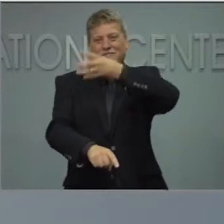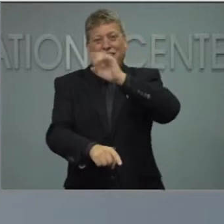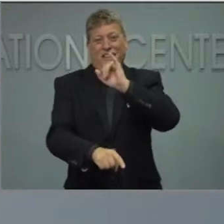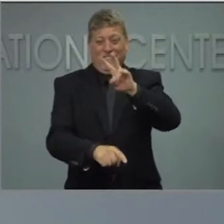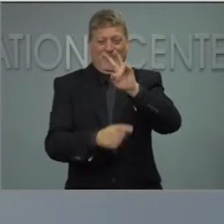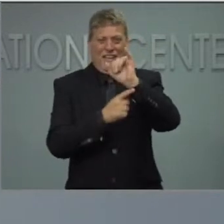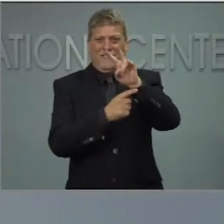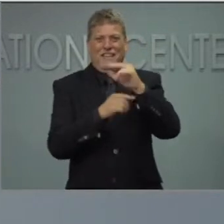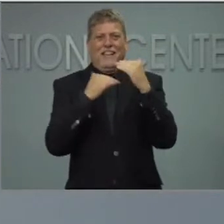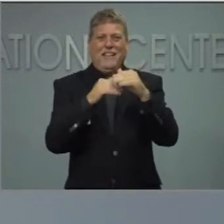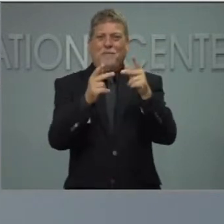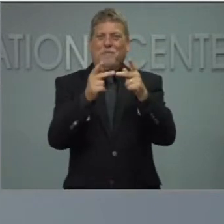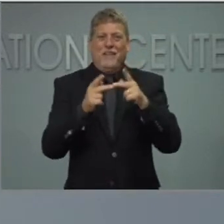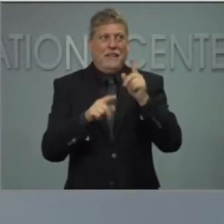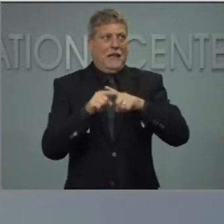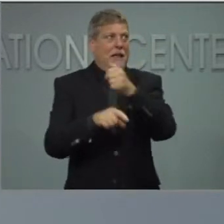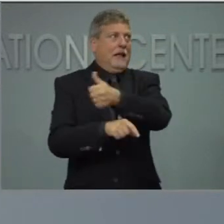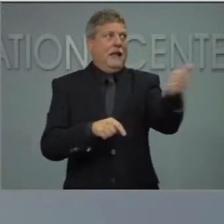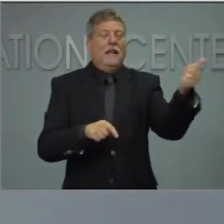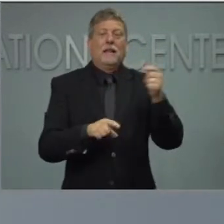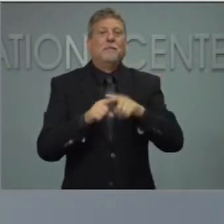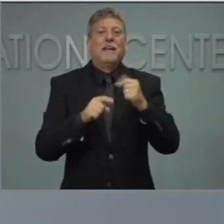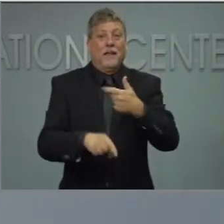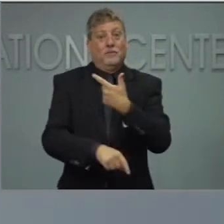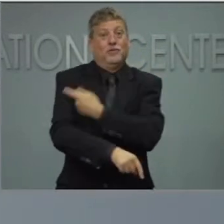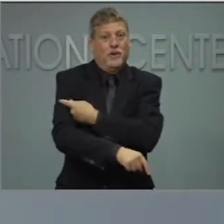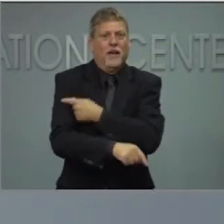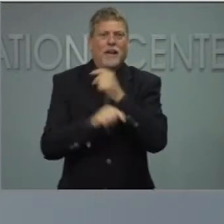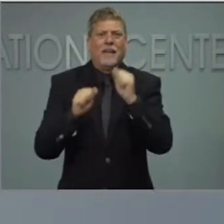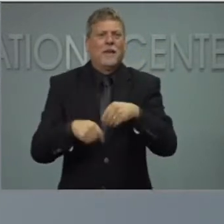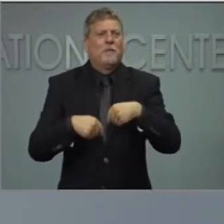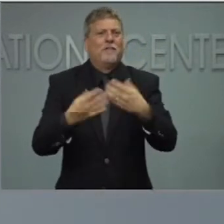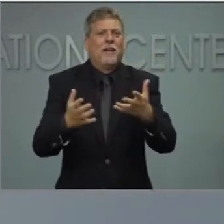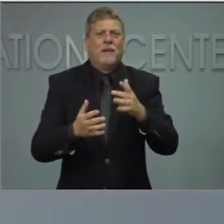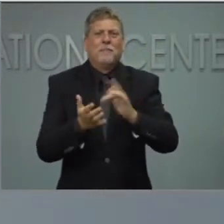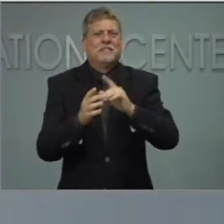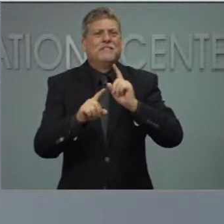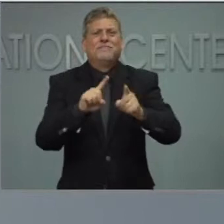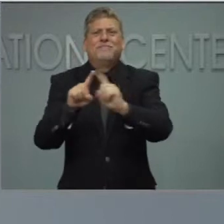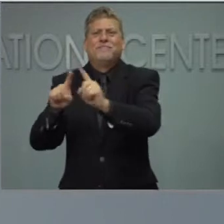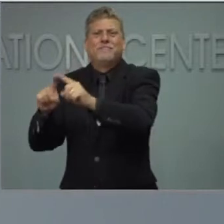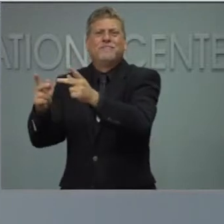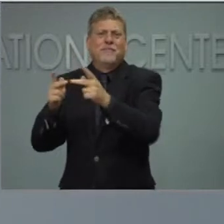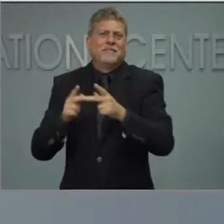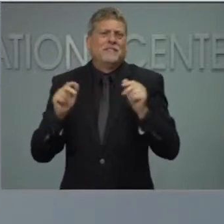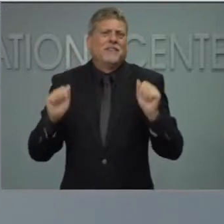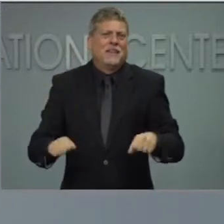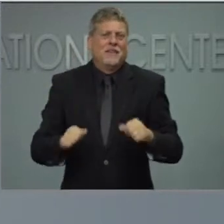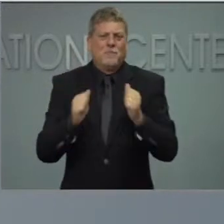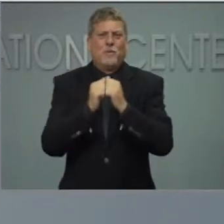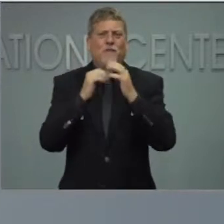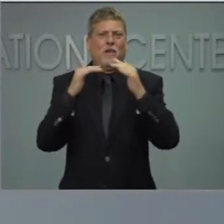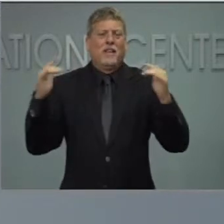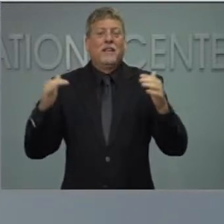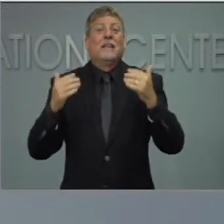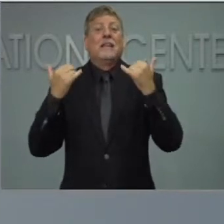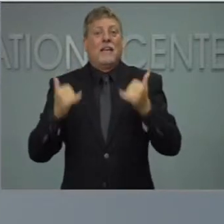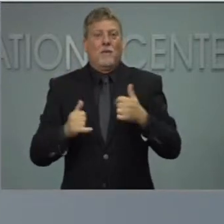an injection, it can be available in more locations. We are looking to make sure that there is access